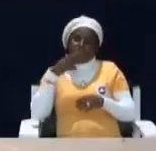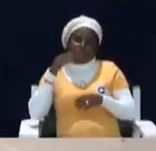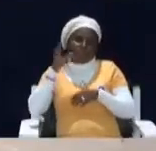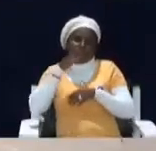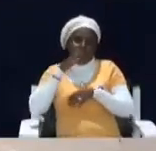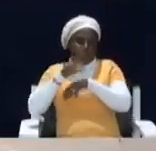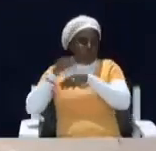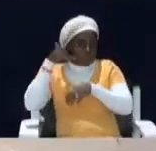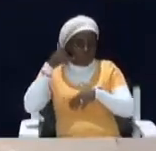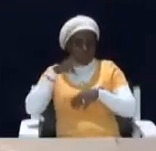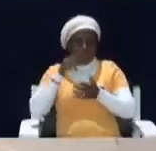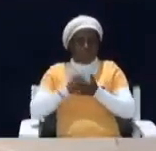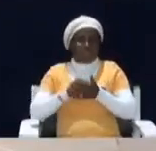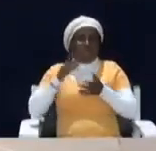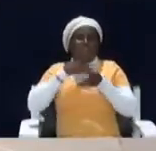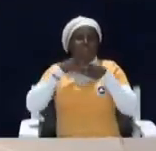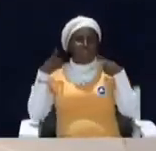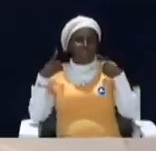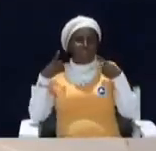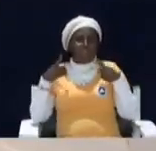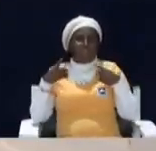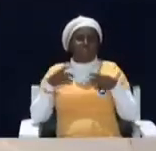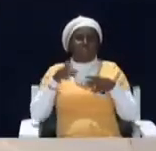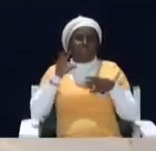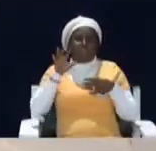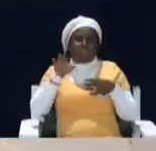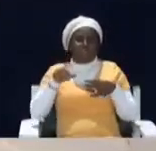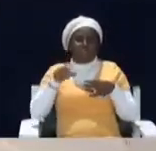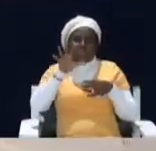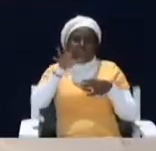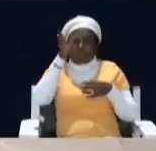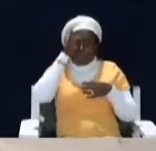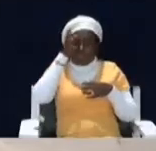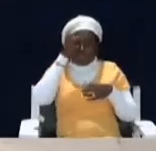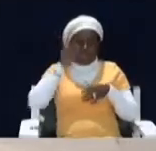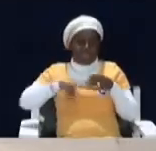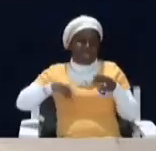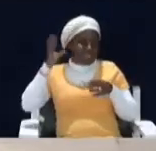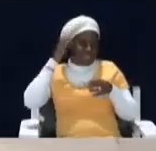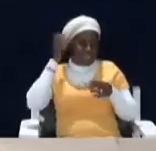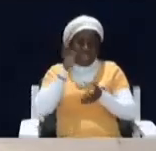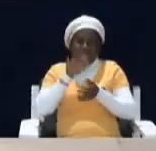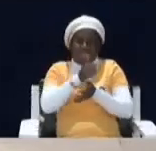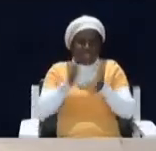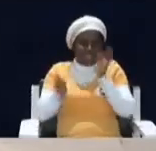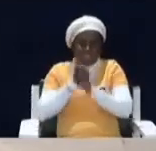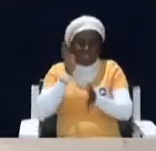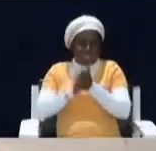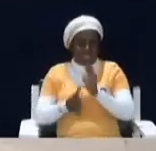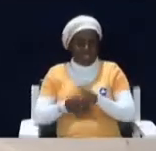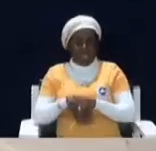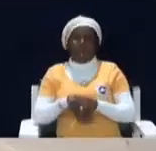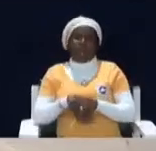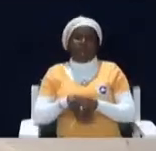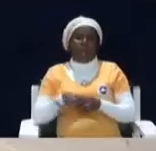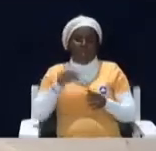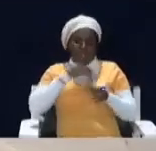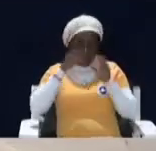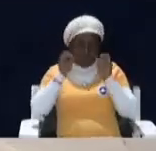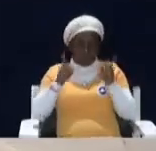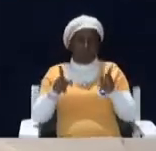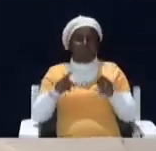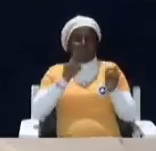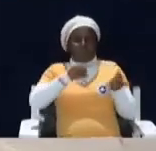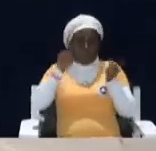our Dickness, come, your dad cannot hear anything again. I said, okay, I will